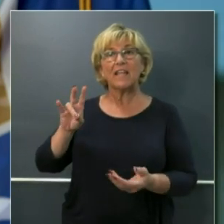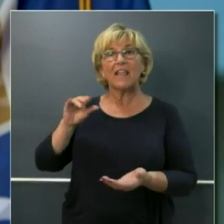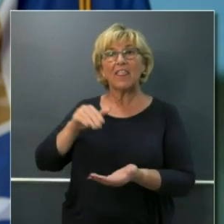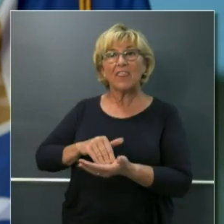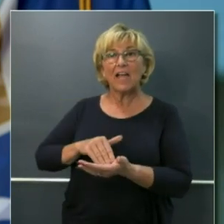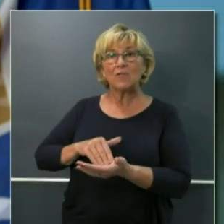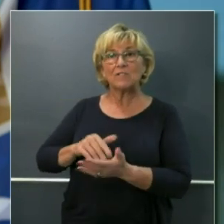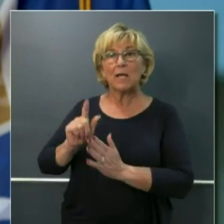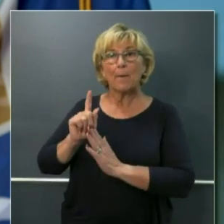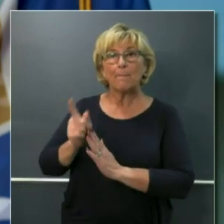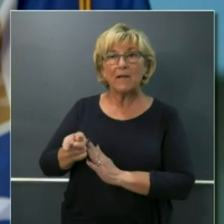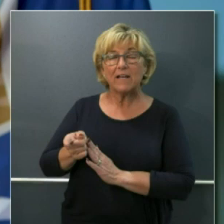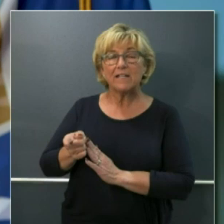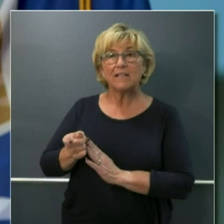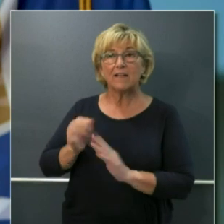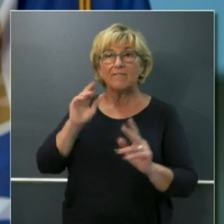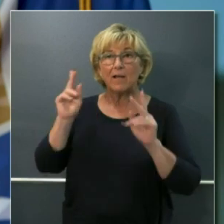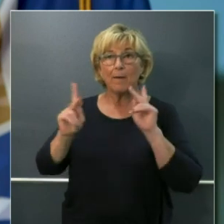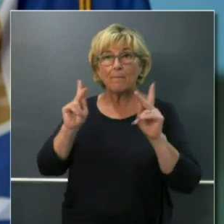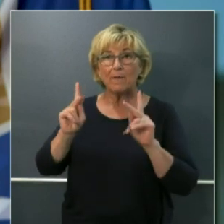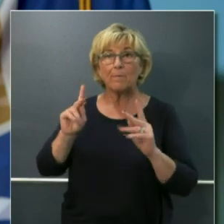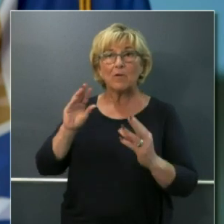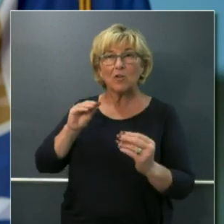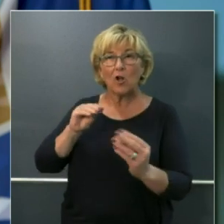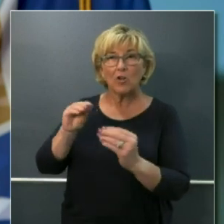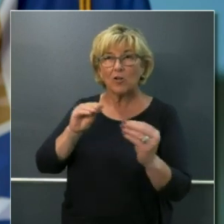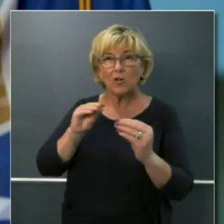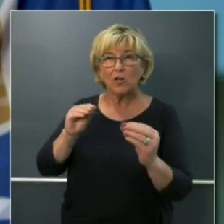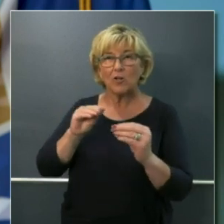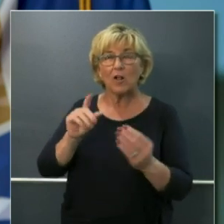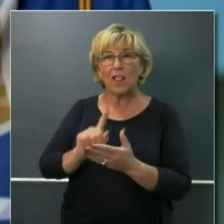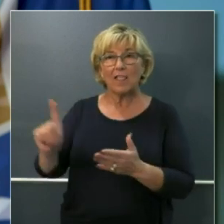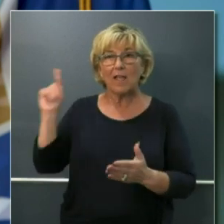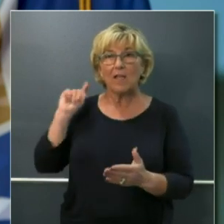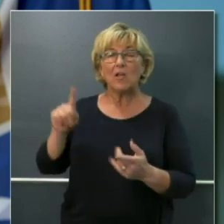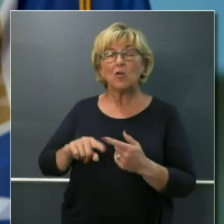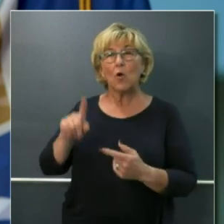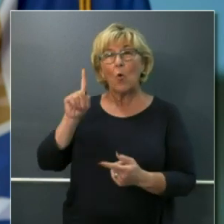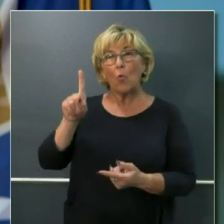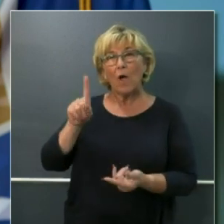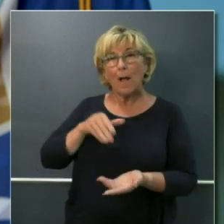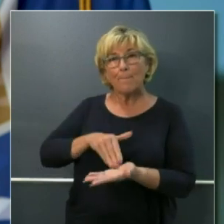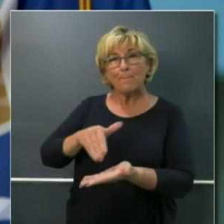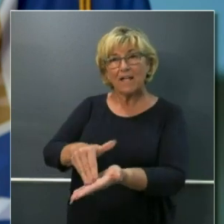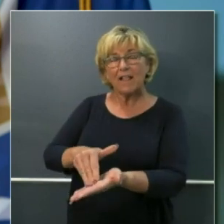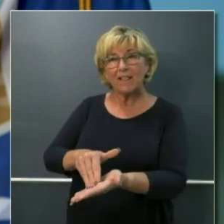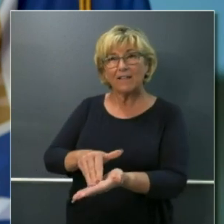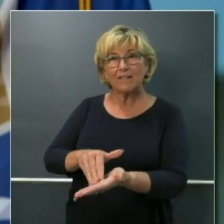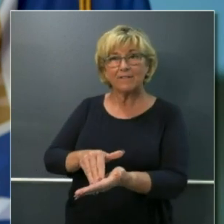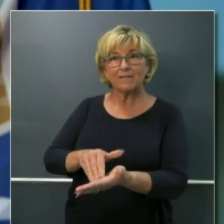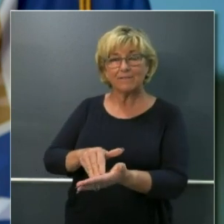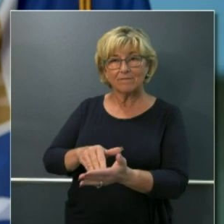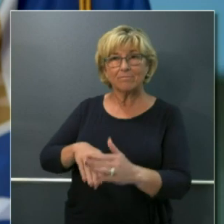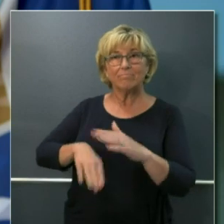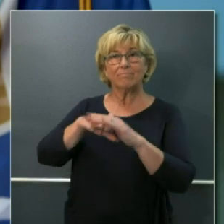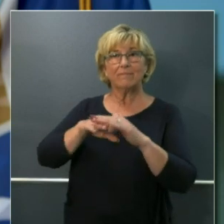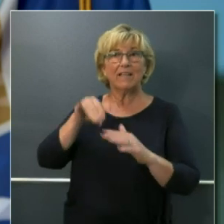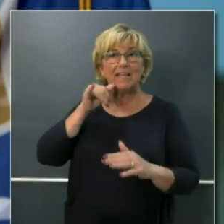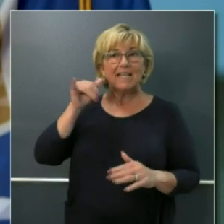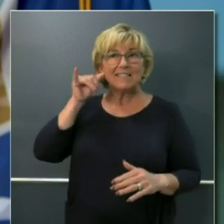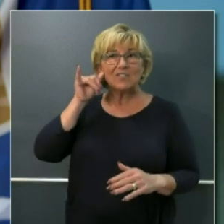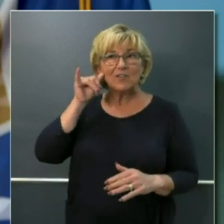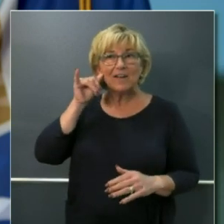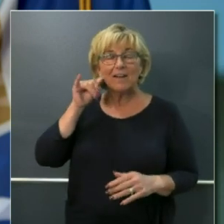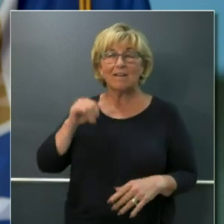minutes of individual talk time last week to 1 million just yesterday from the previous week.